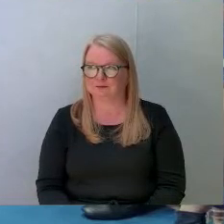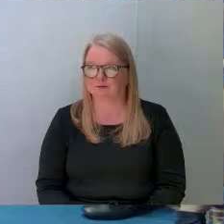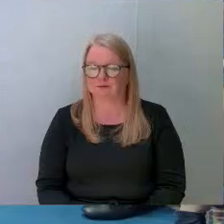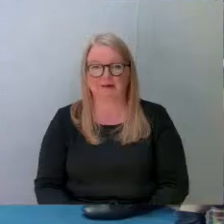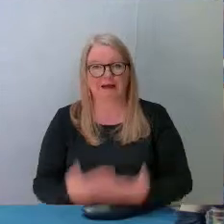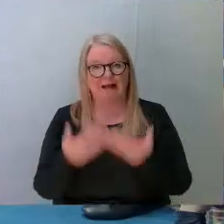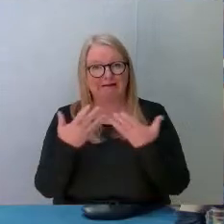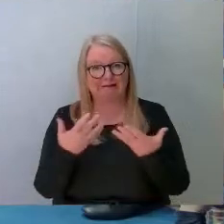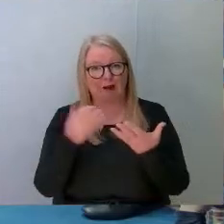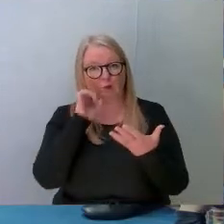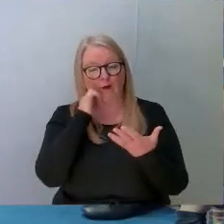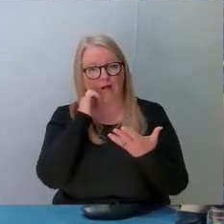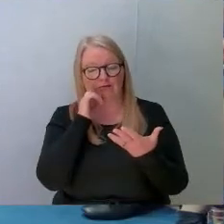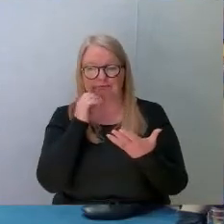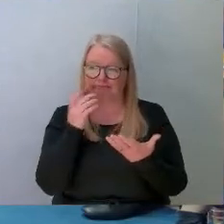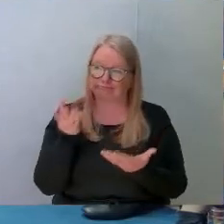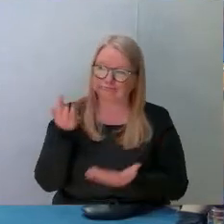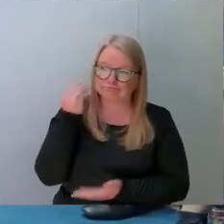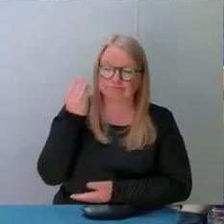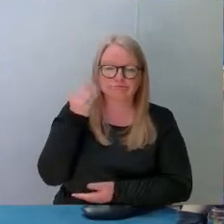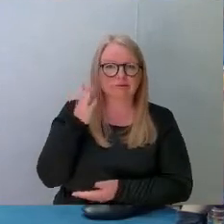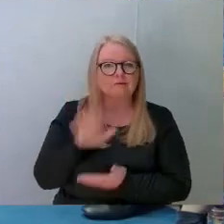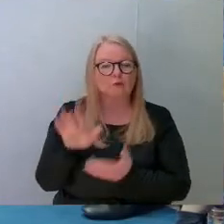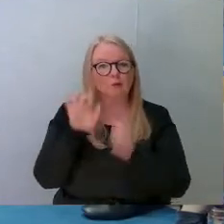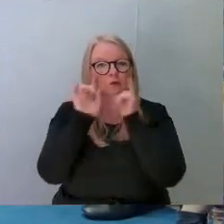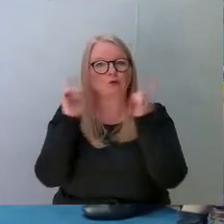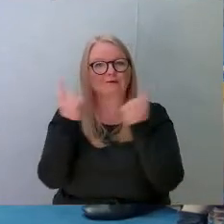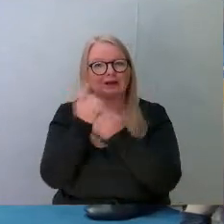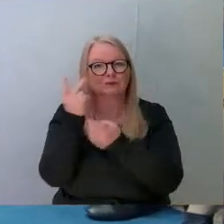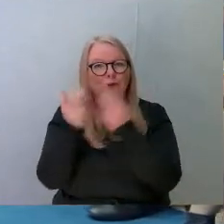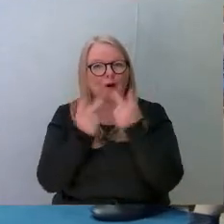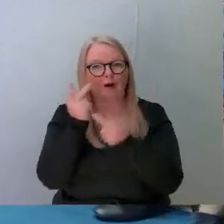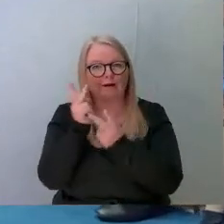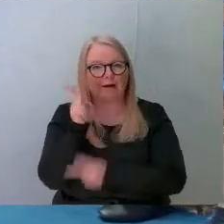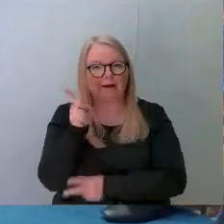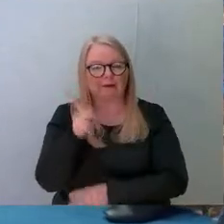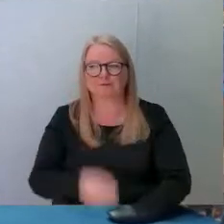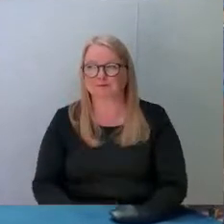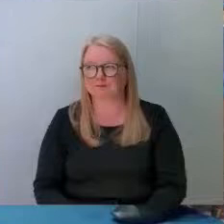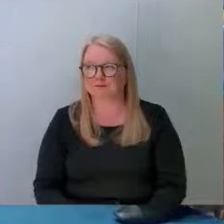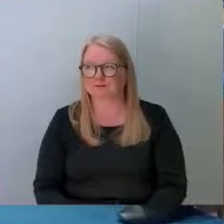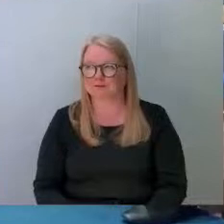We're now going to hear from the University Choir again.